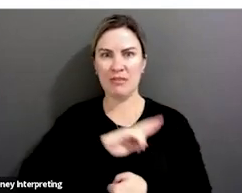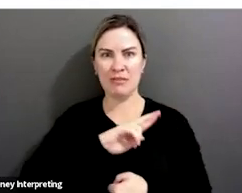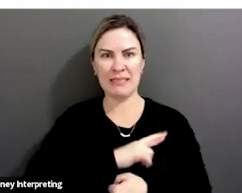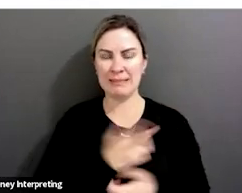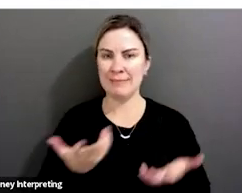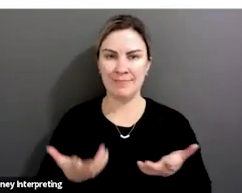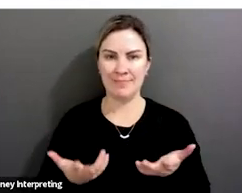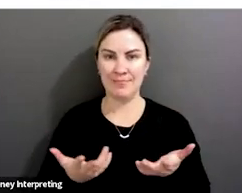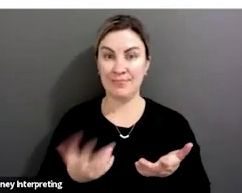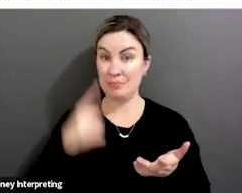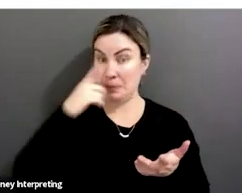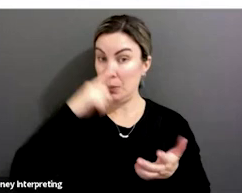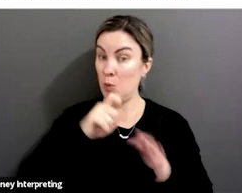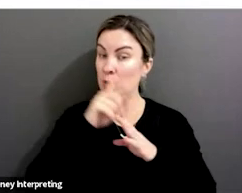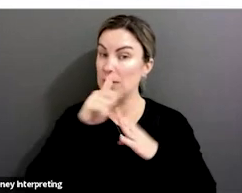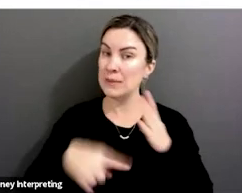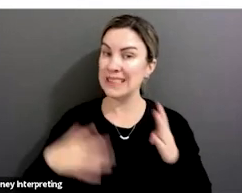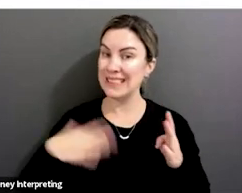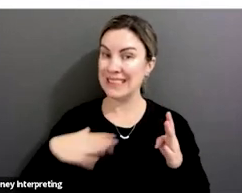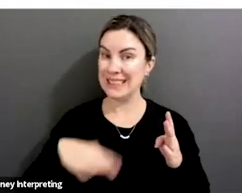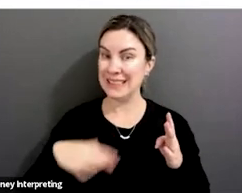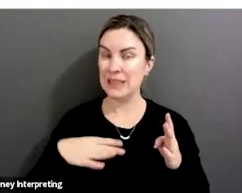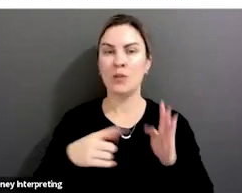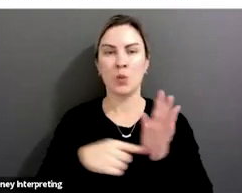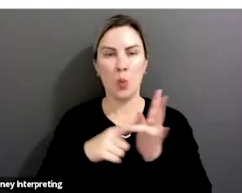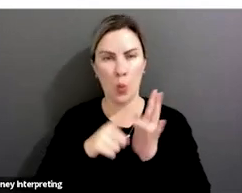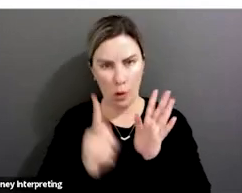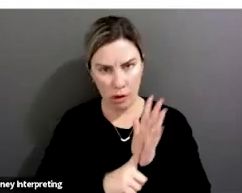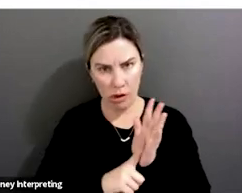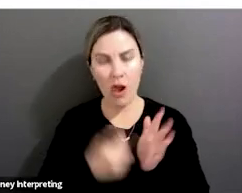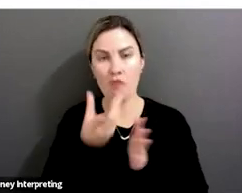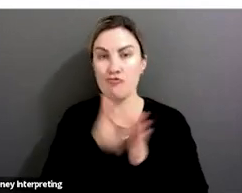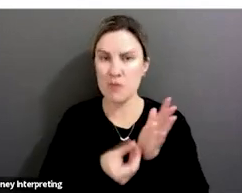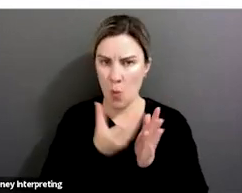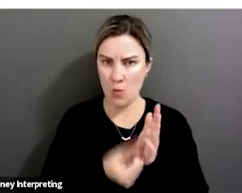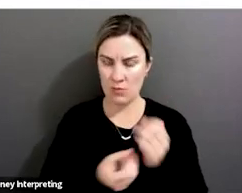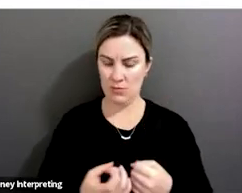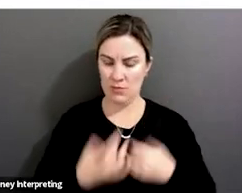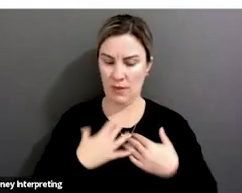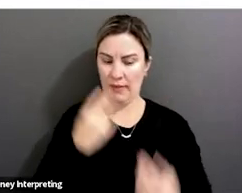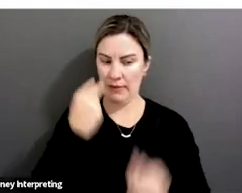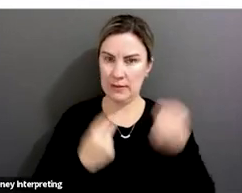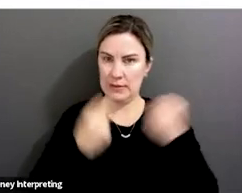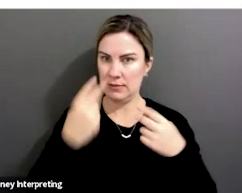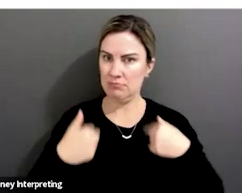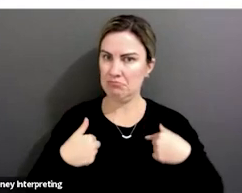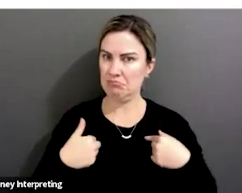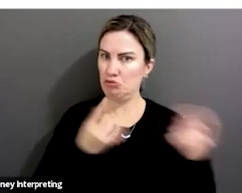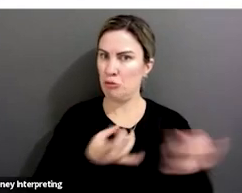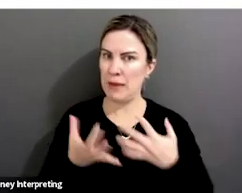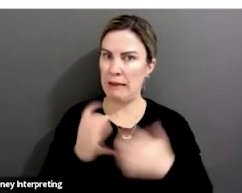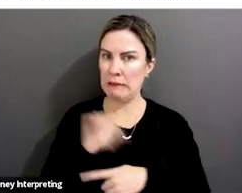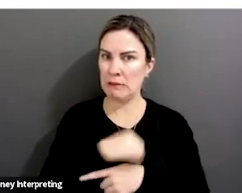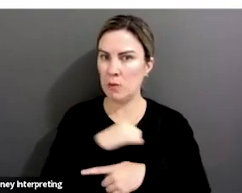was that people with disability need tools and resources so they can self-assess their level of preparedness, their capabilities and